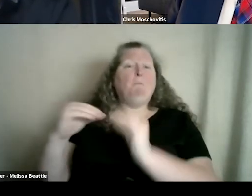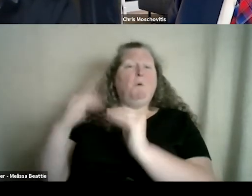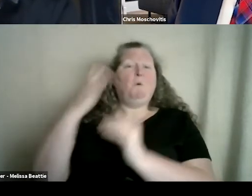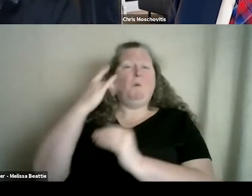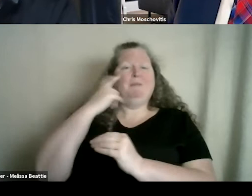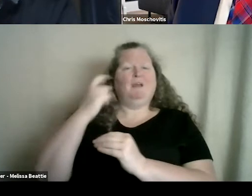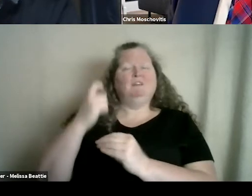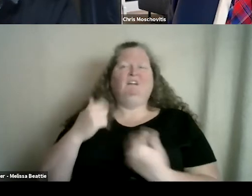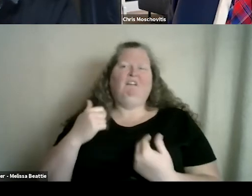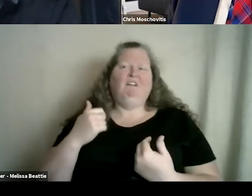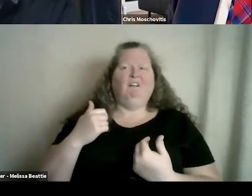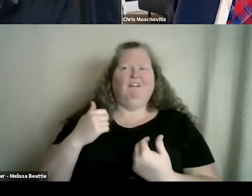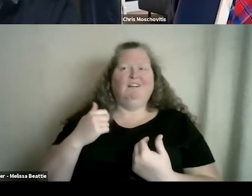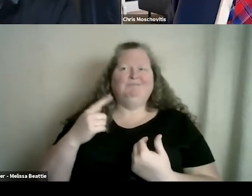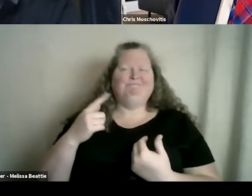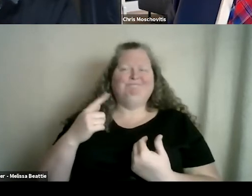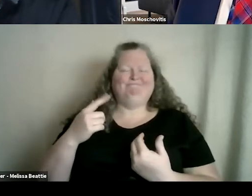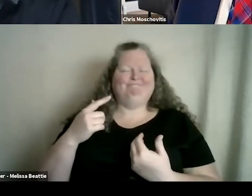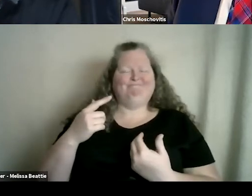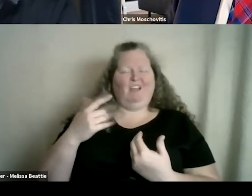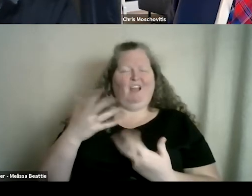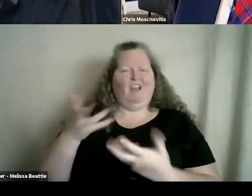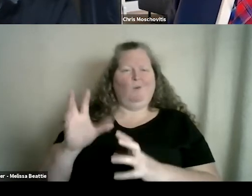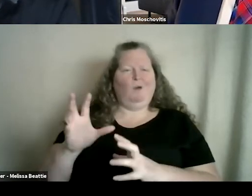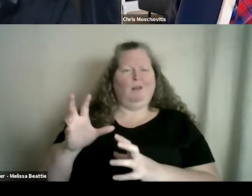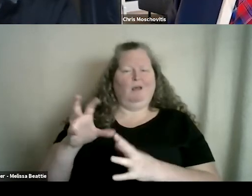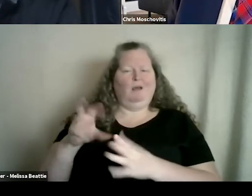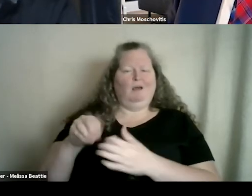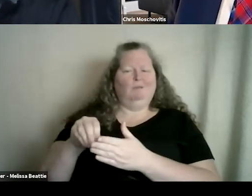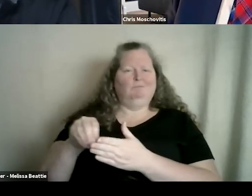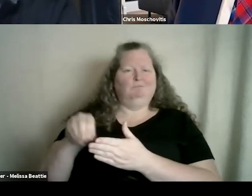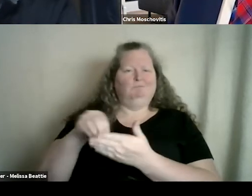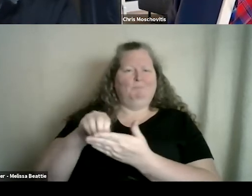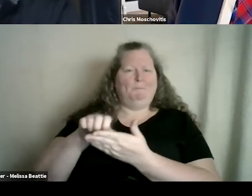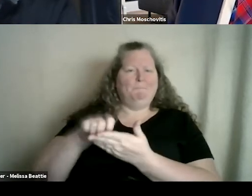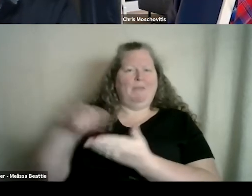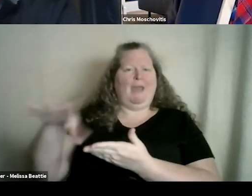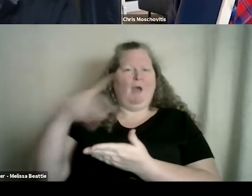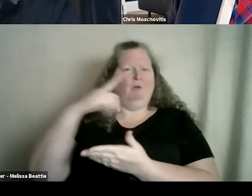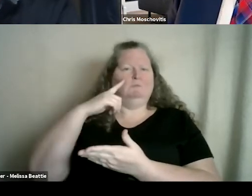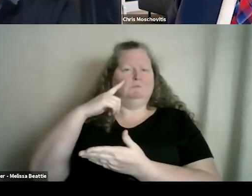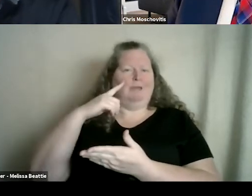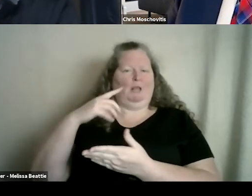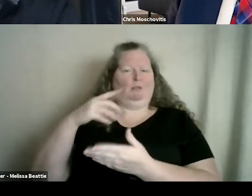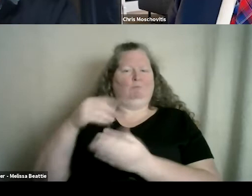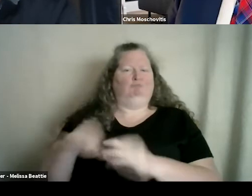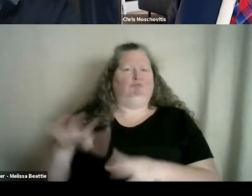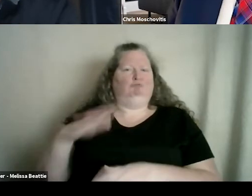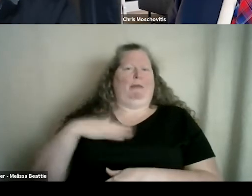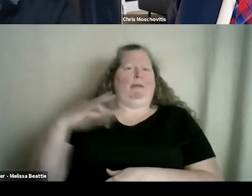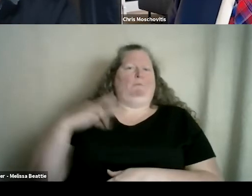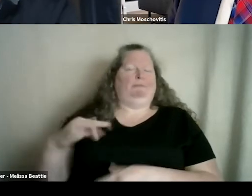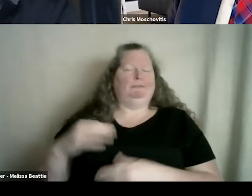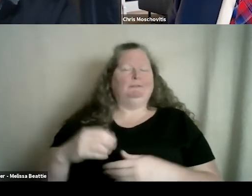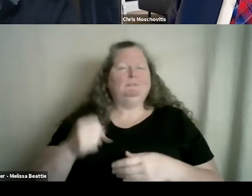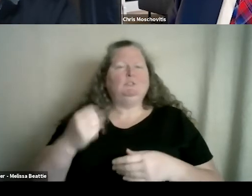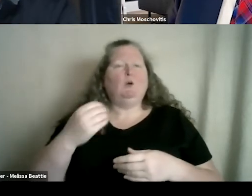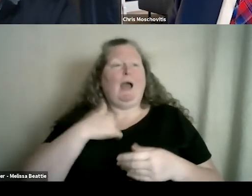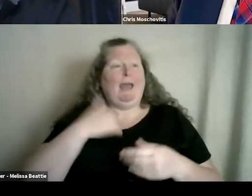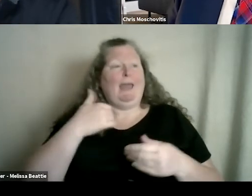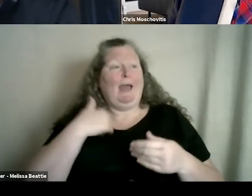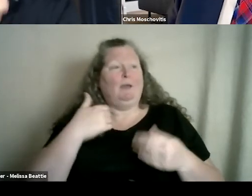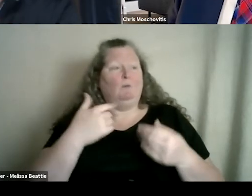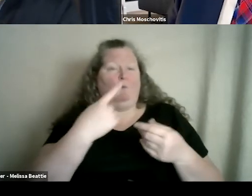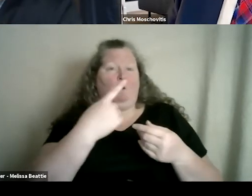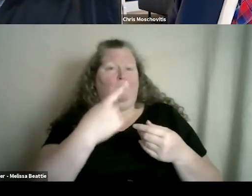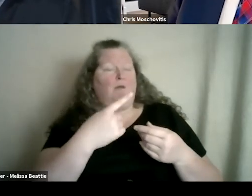because my book is in production right now. I actually have the galleys, and I had to call the publisher, who is Wiley,